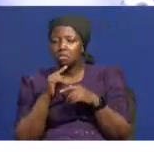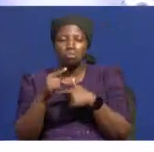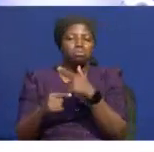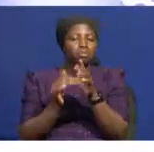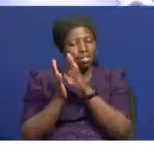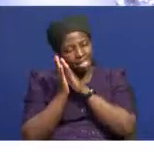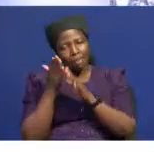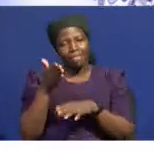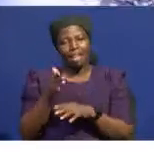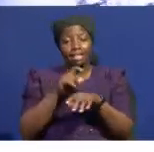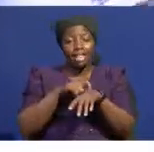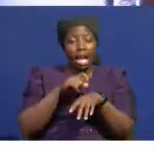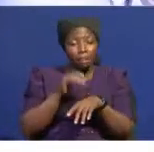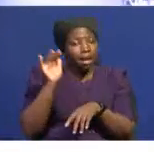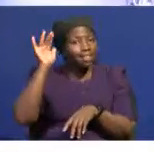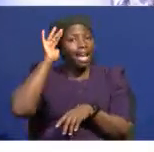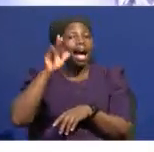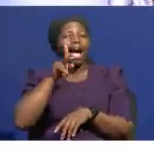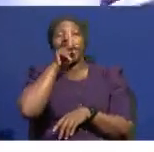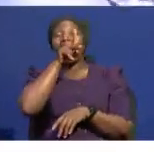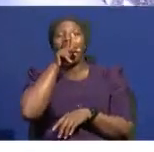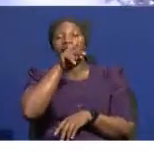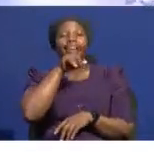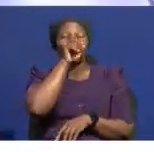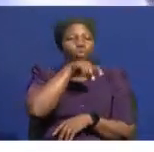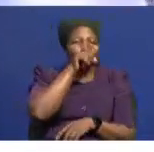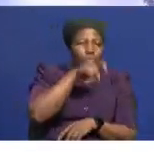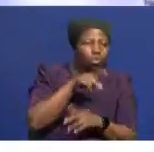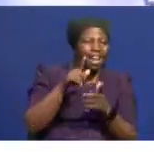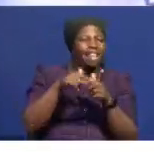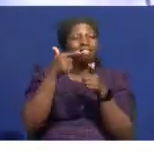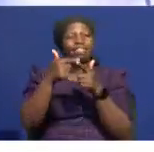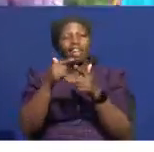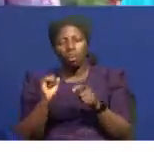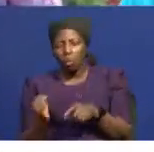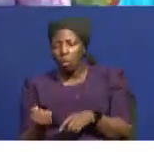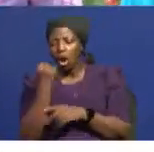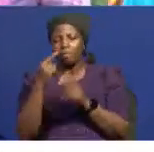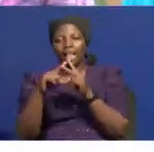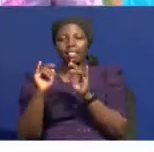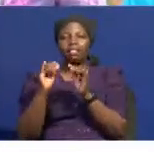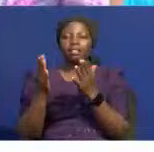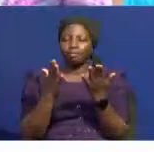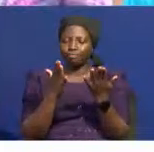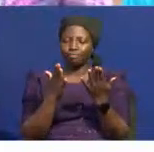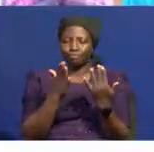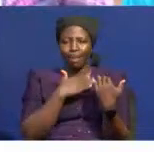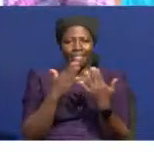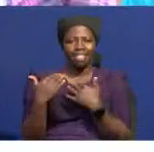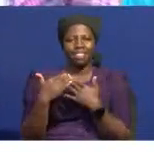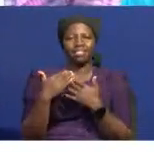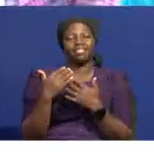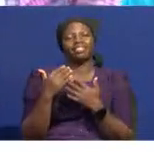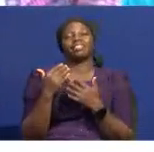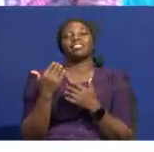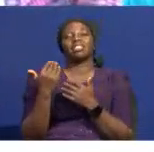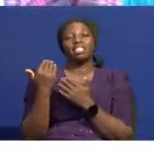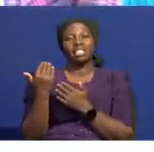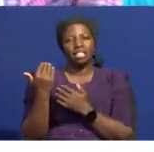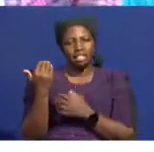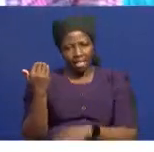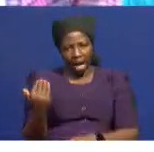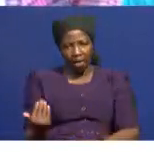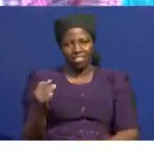vile alisikia kuku imewika vile mwenyewe anasema. Ndiye akaamka akaanza kuogesha yule mtoto. Inasemekana alikuwa